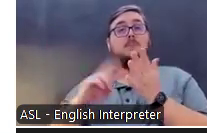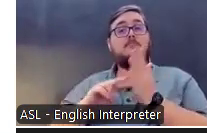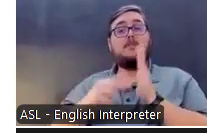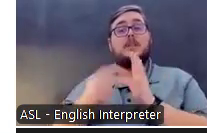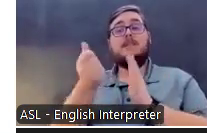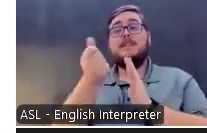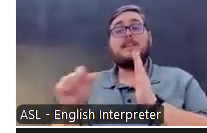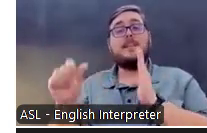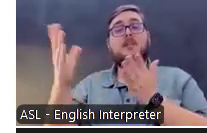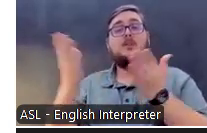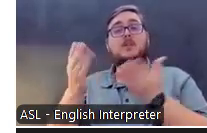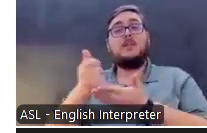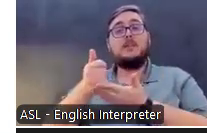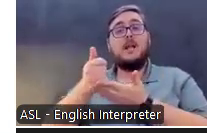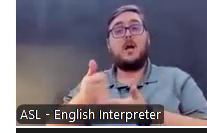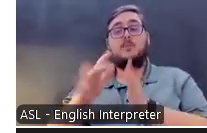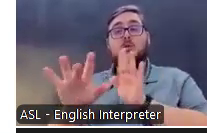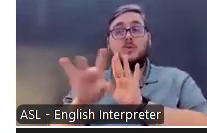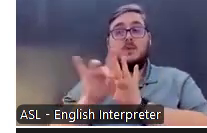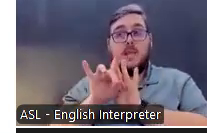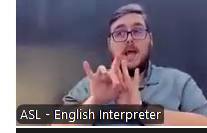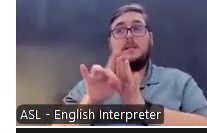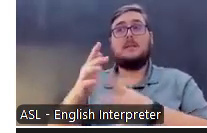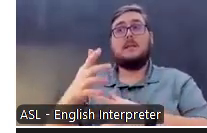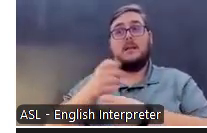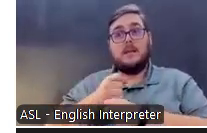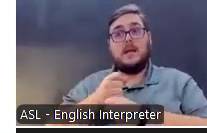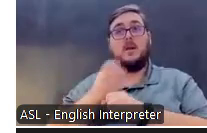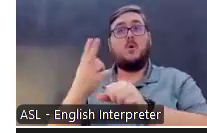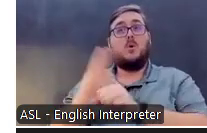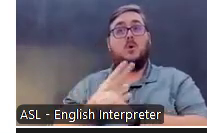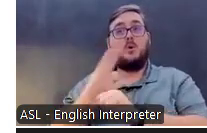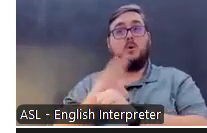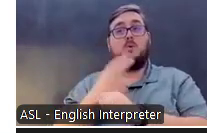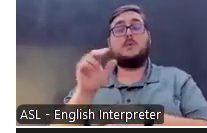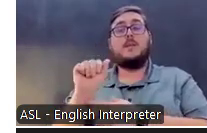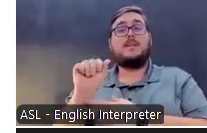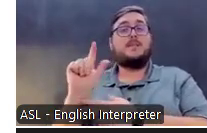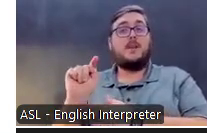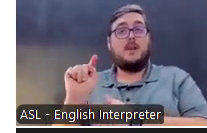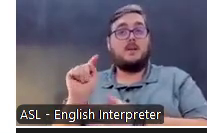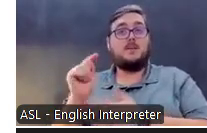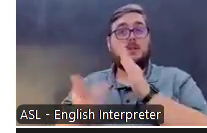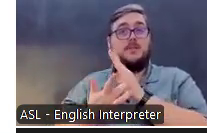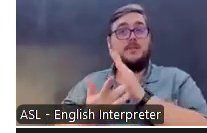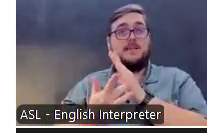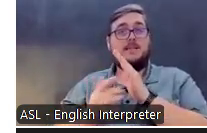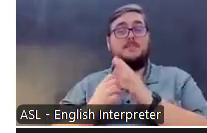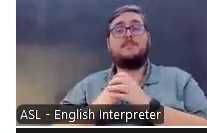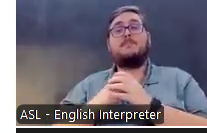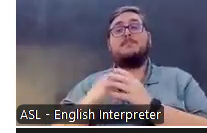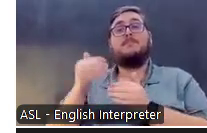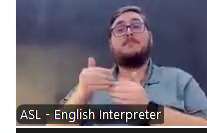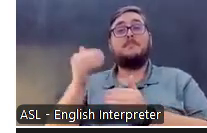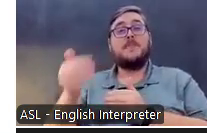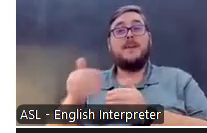helps to select, acquire, or use an assistive technology device. Next slide, please.